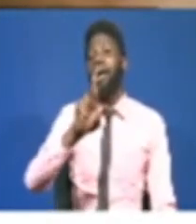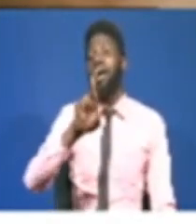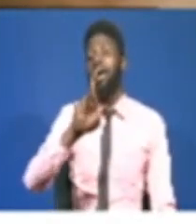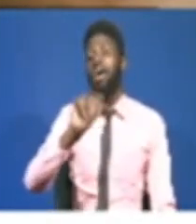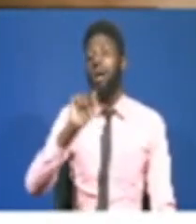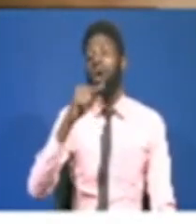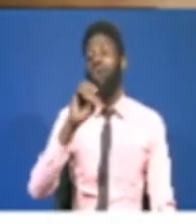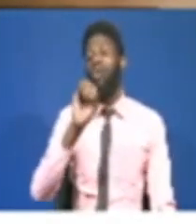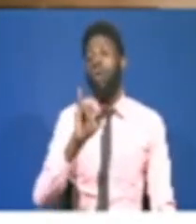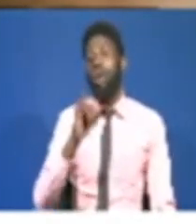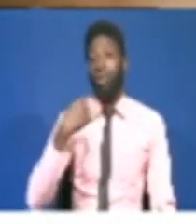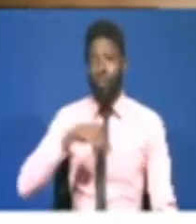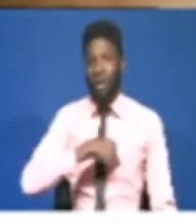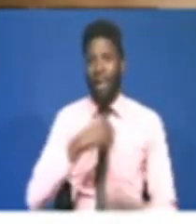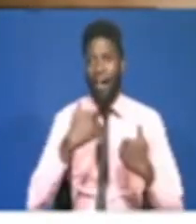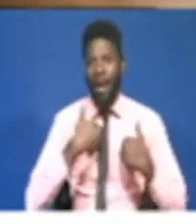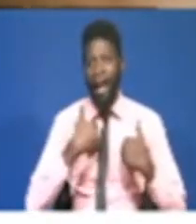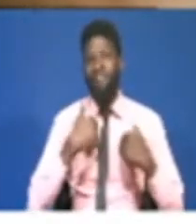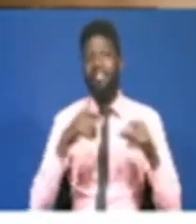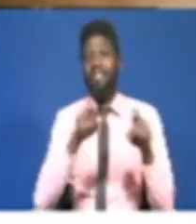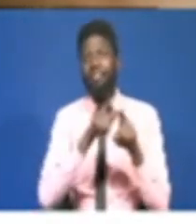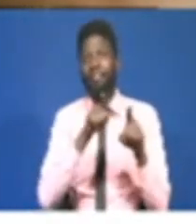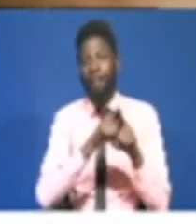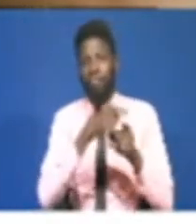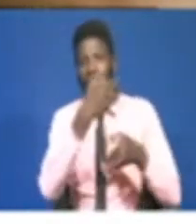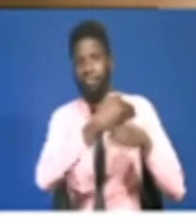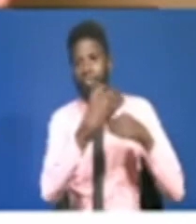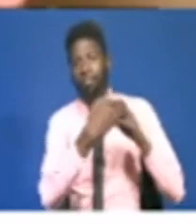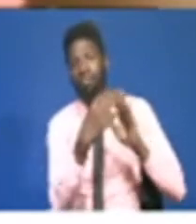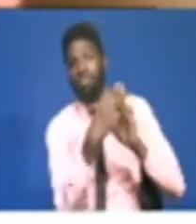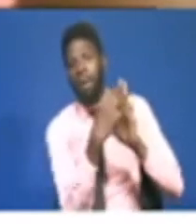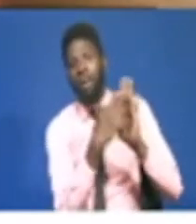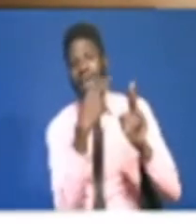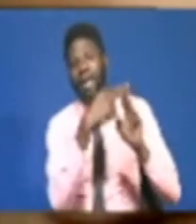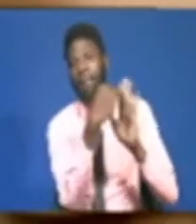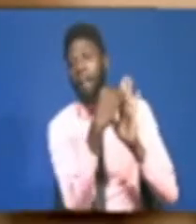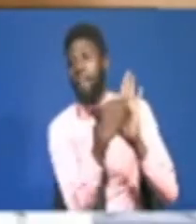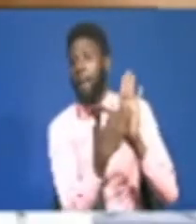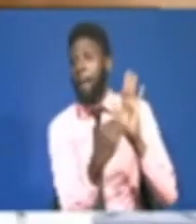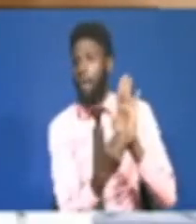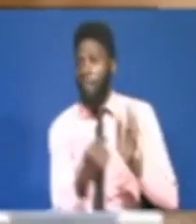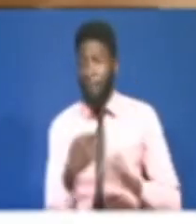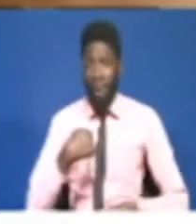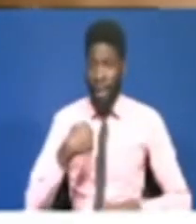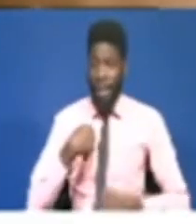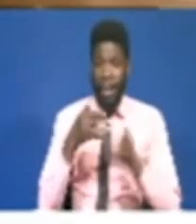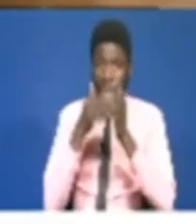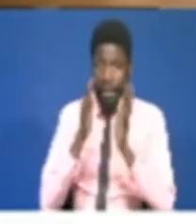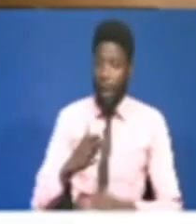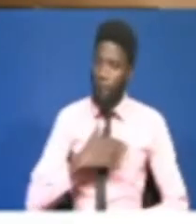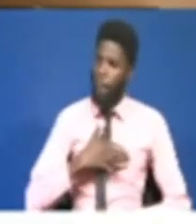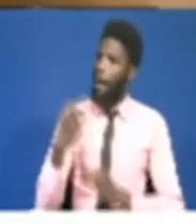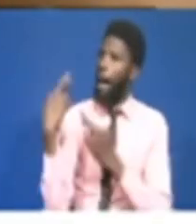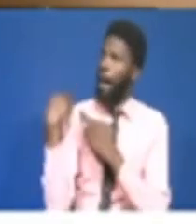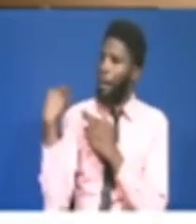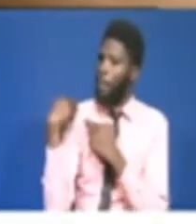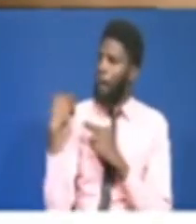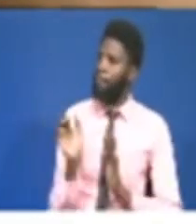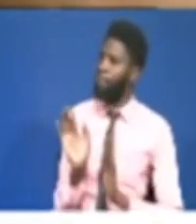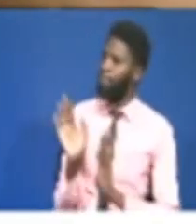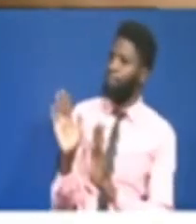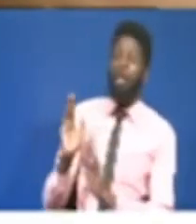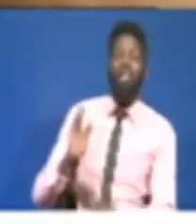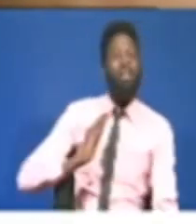the names of these fallen heroes. As a leader, I don't run away from my responsibility and have been